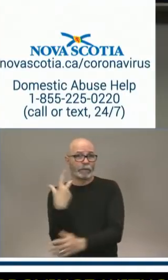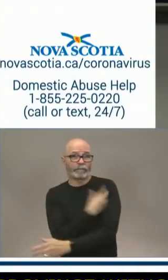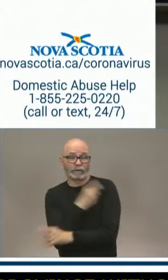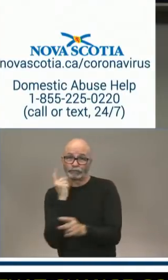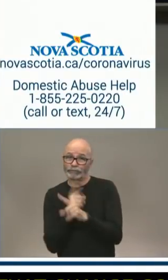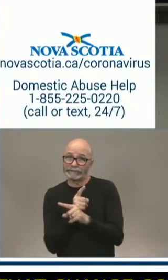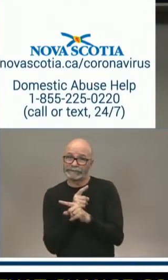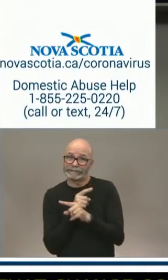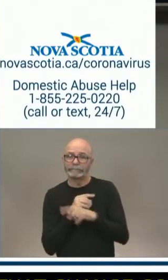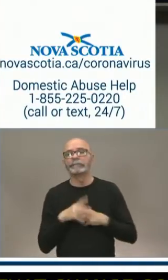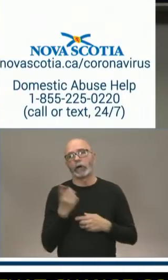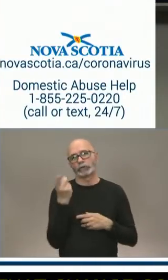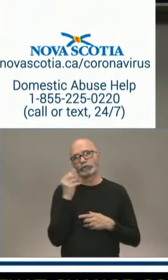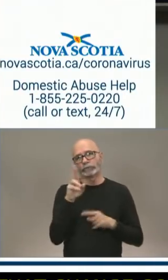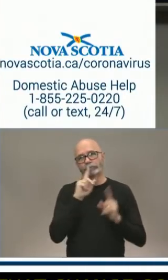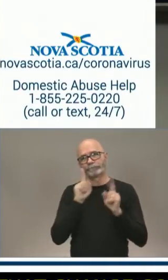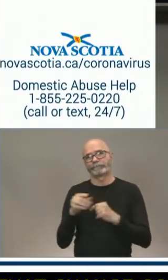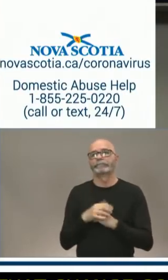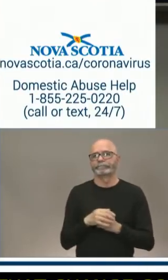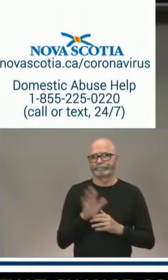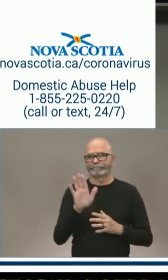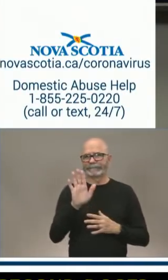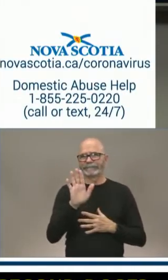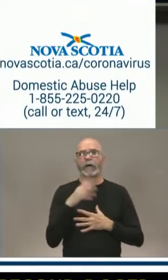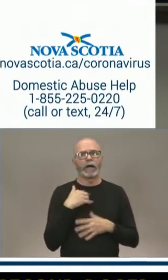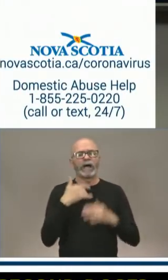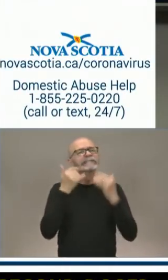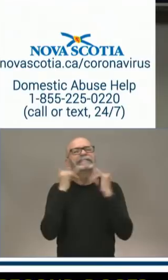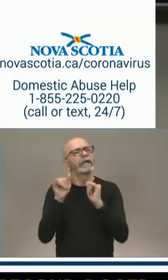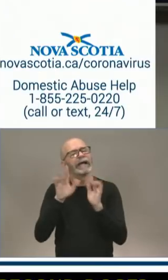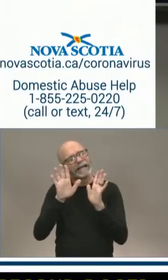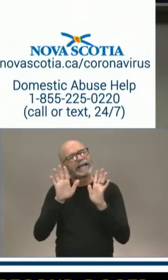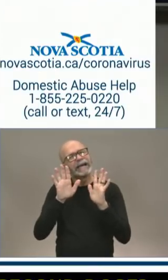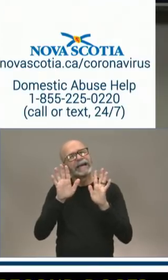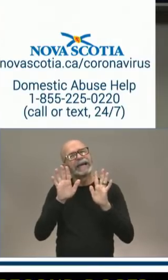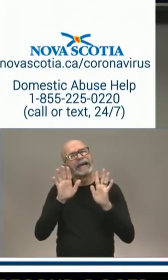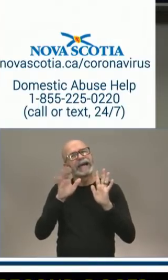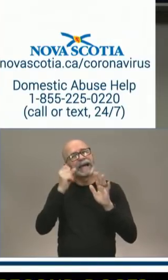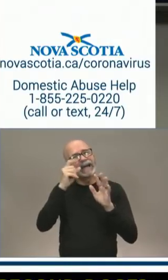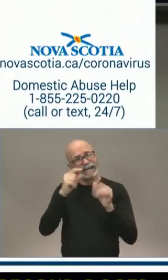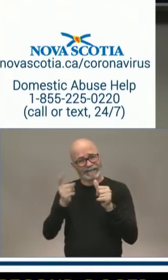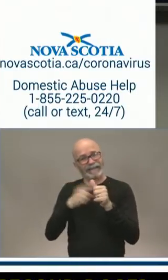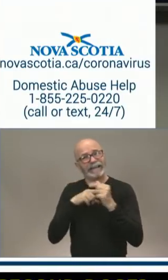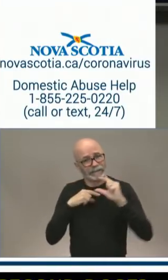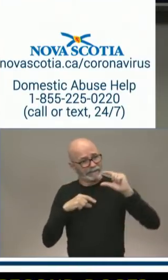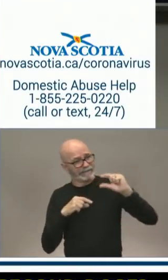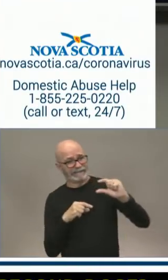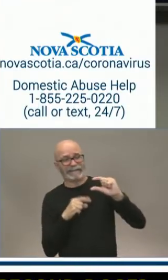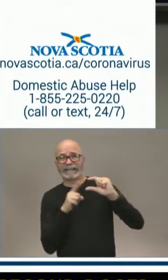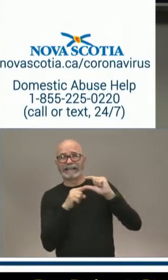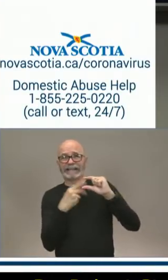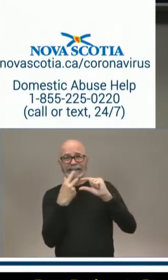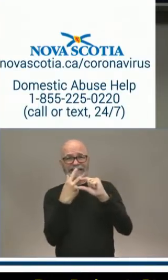we're waiting to learn more about the vaccines. Right now, we know that the vaccines are effective at preventing symptomatic